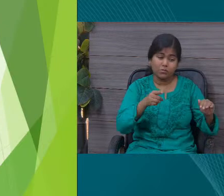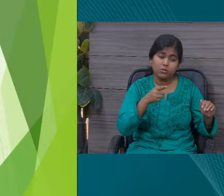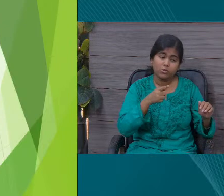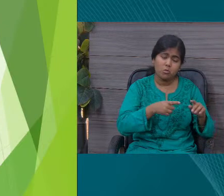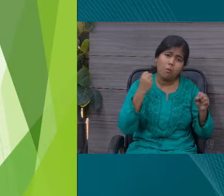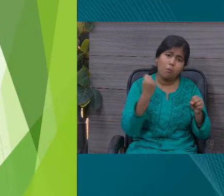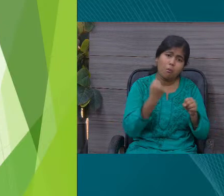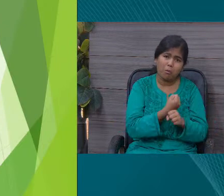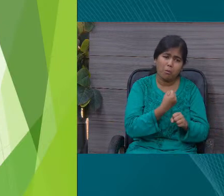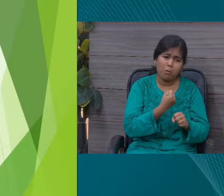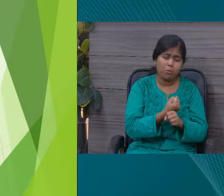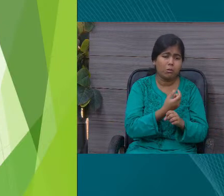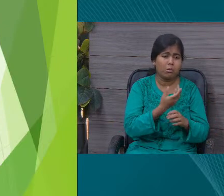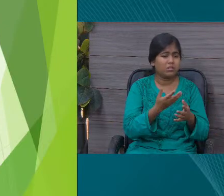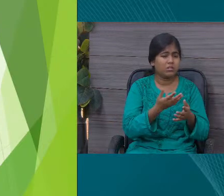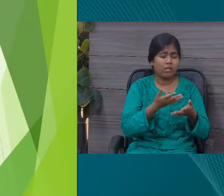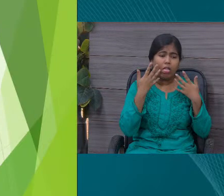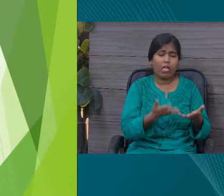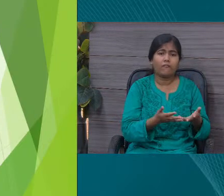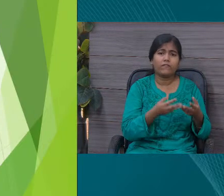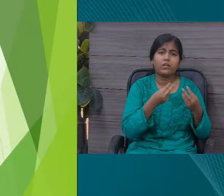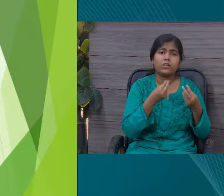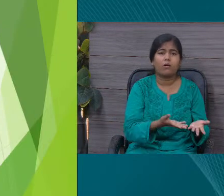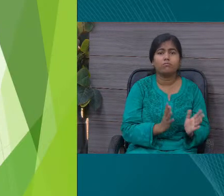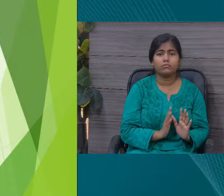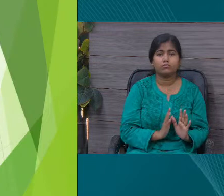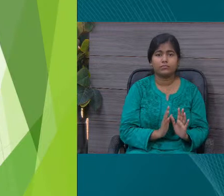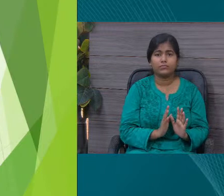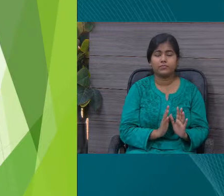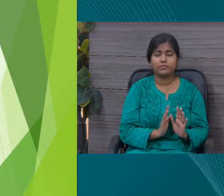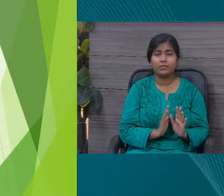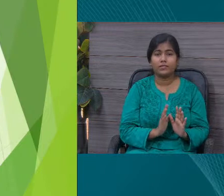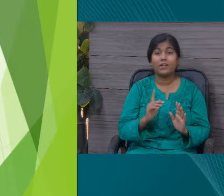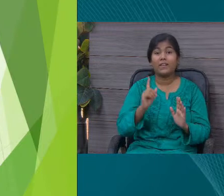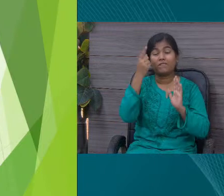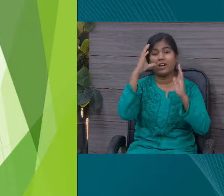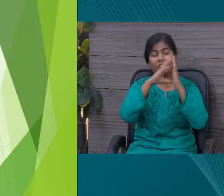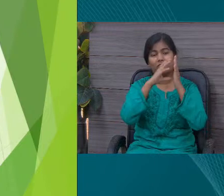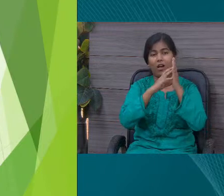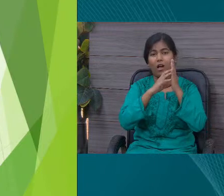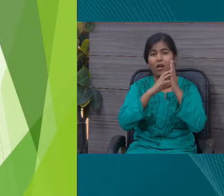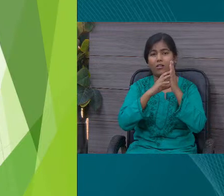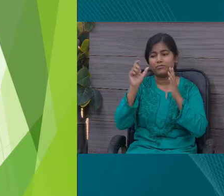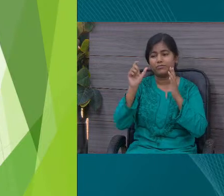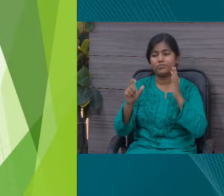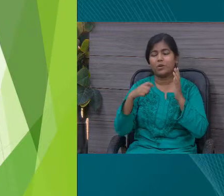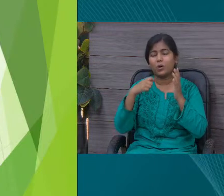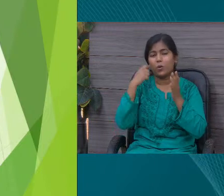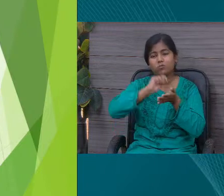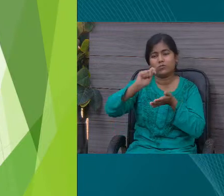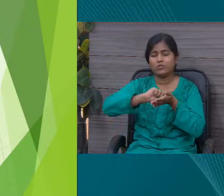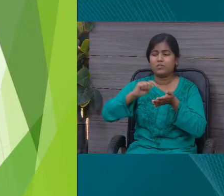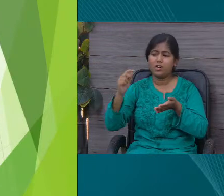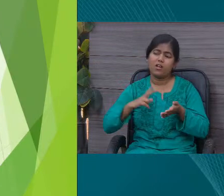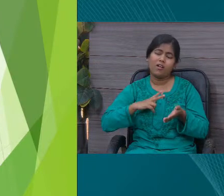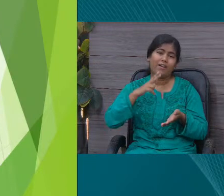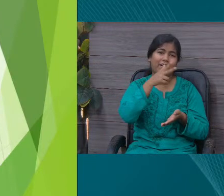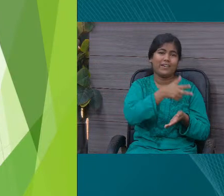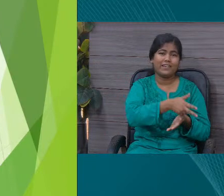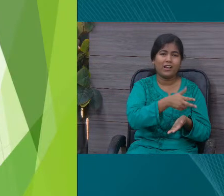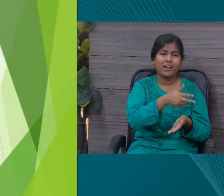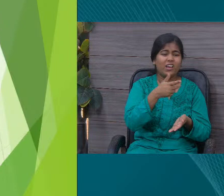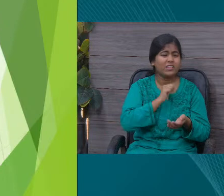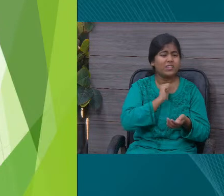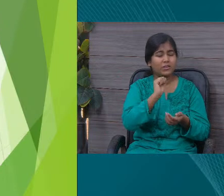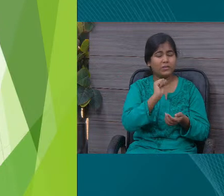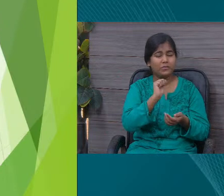ahead, the first part, it tells us that the author is impressions regarding the life of poor rag